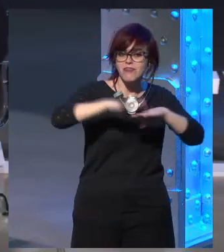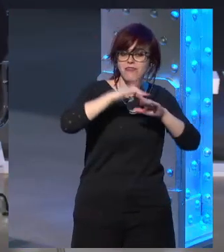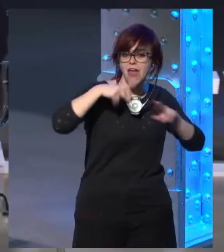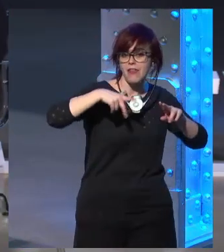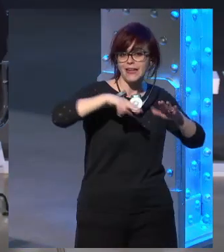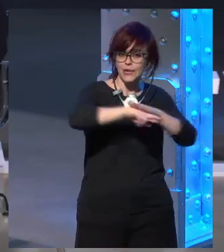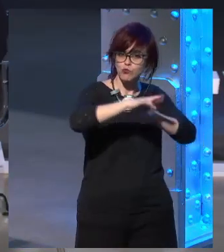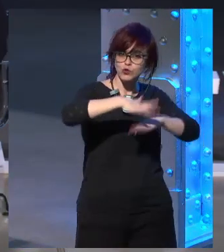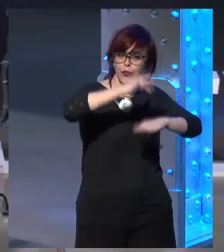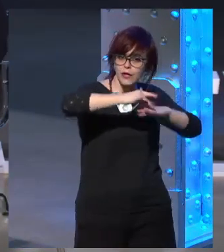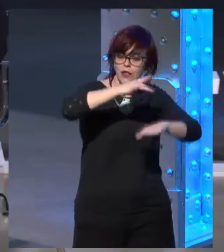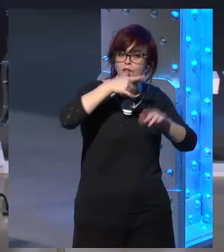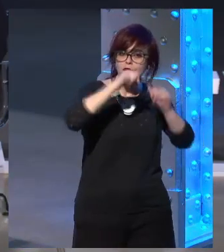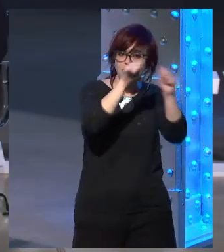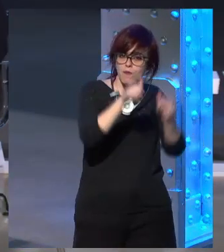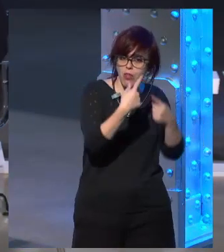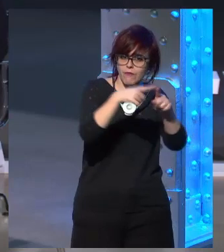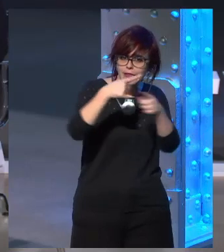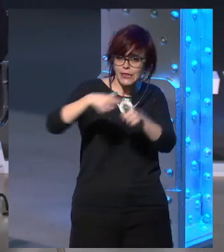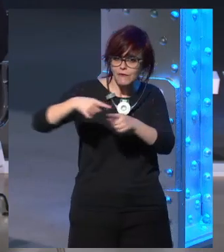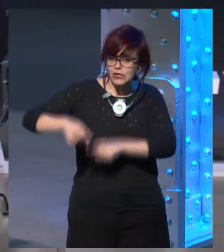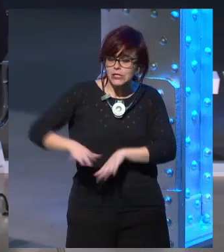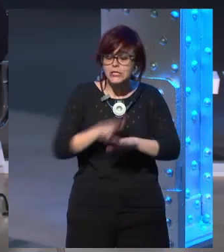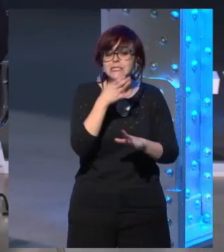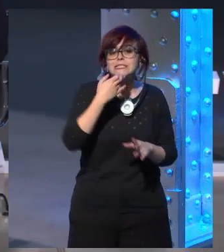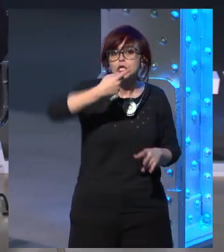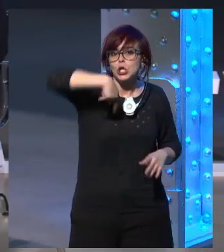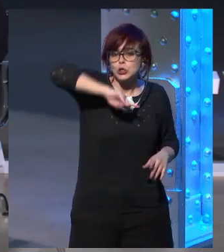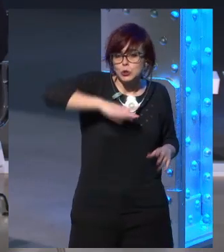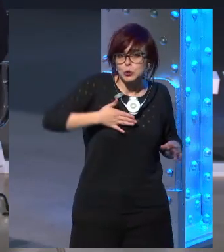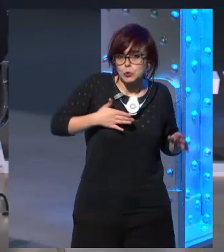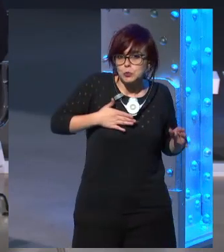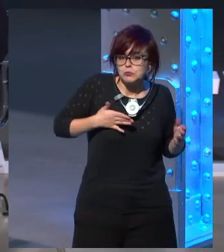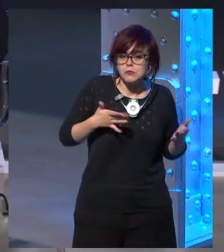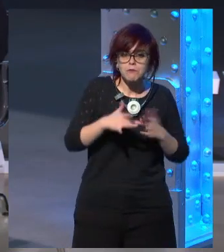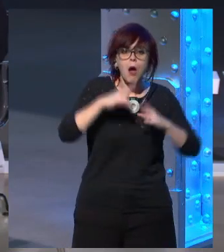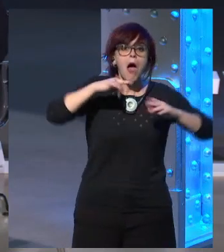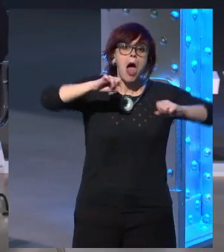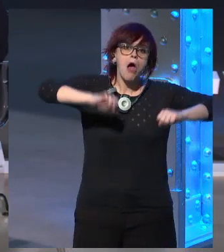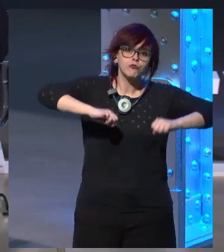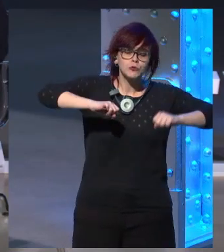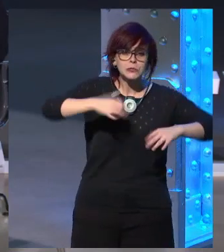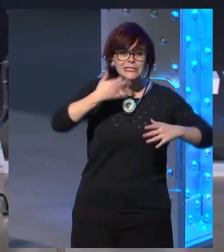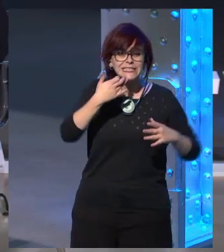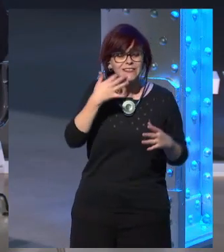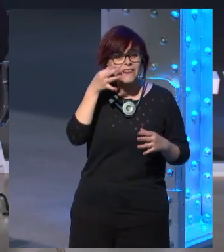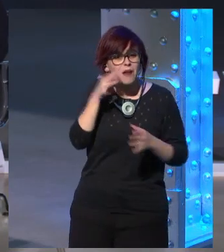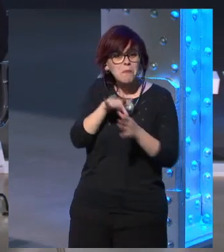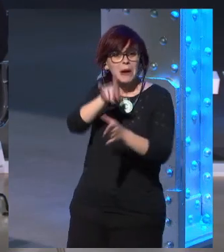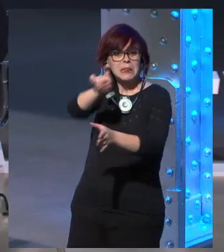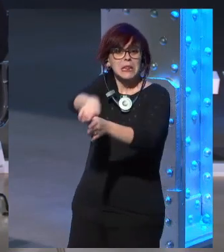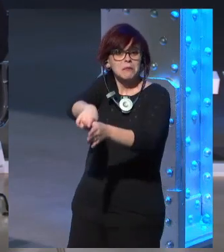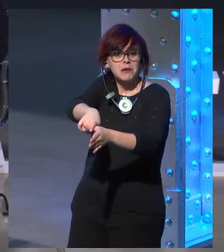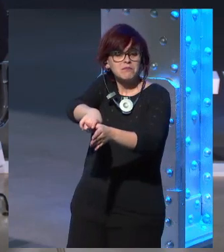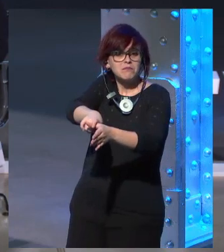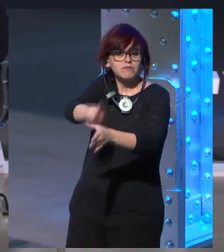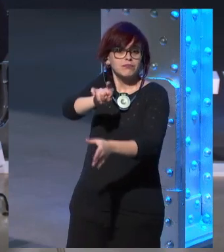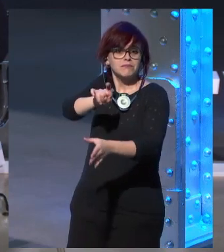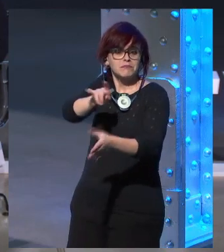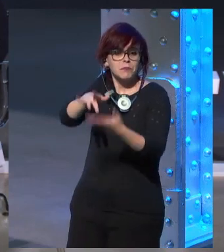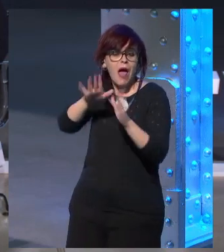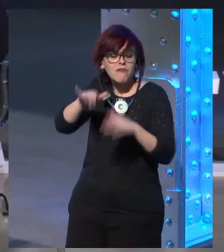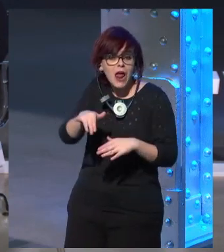ways. If we as adults are not literate and aren't participating, it is then impossible to guide